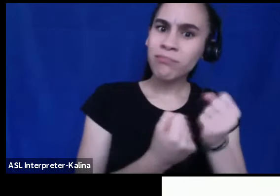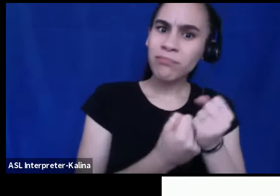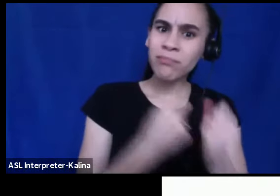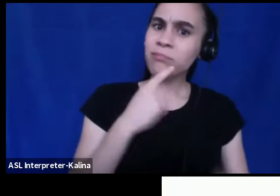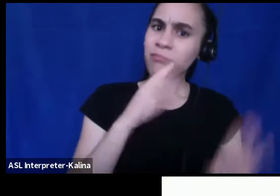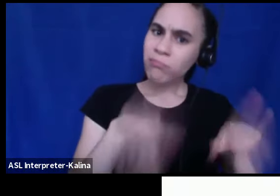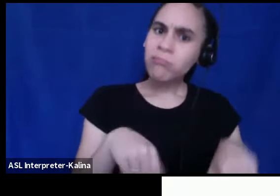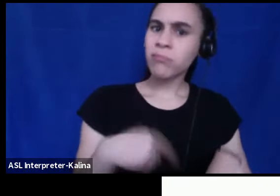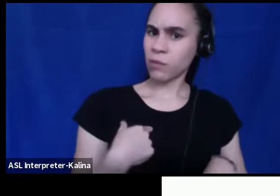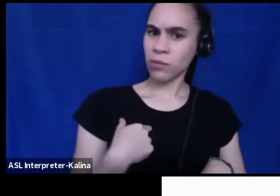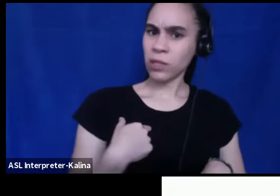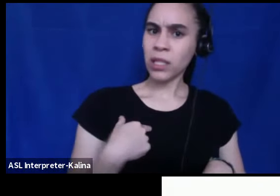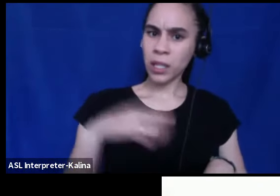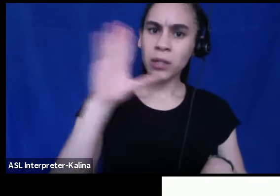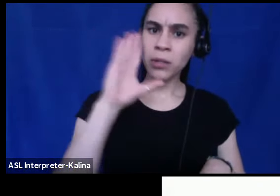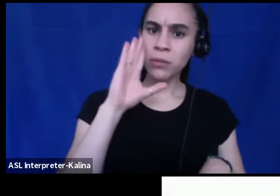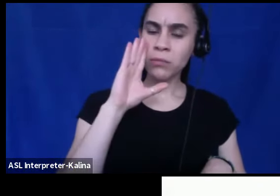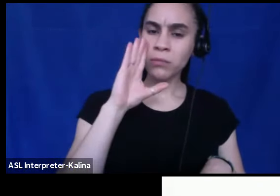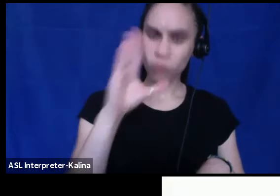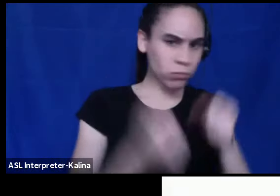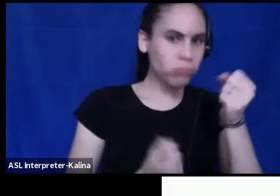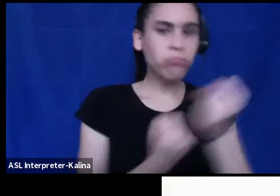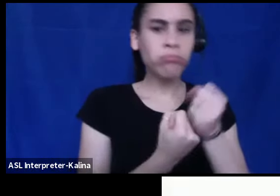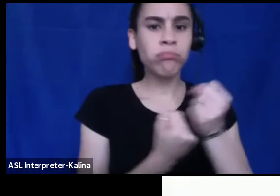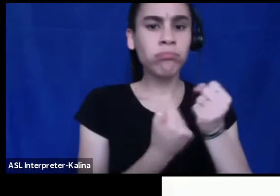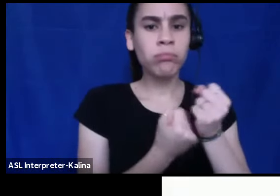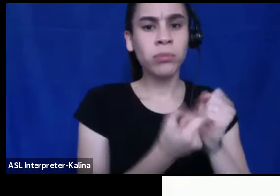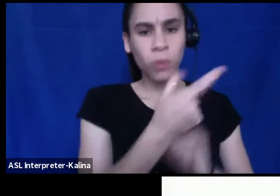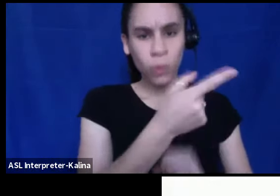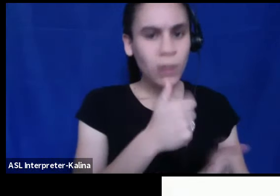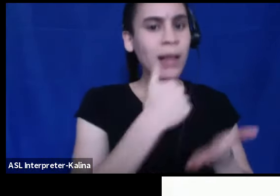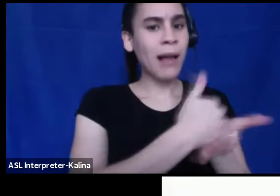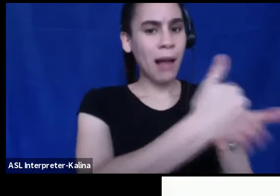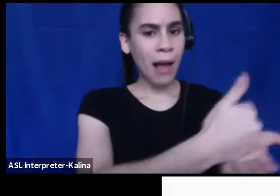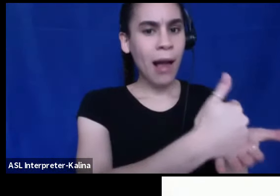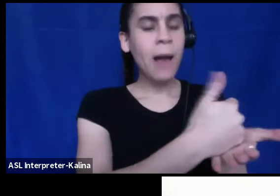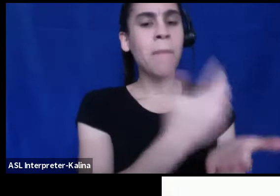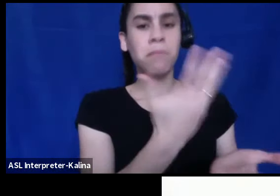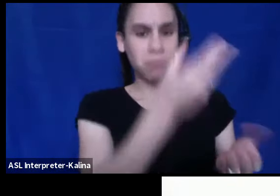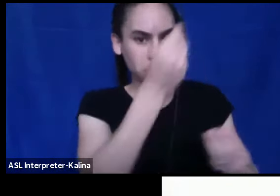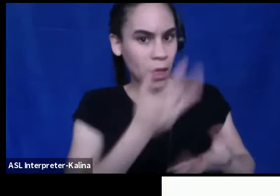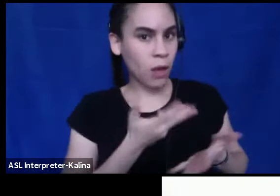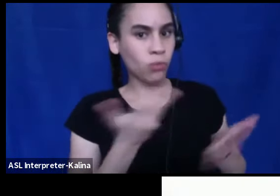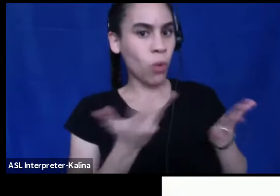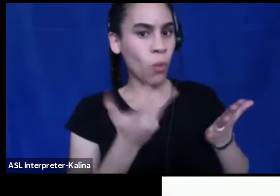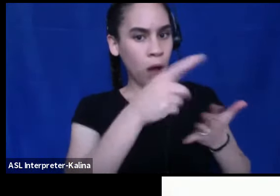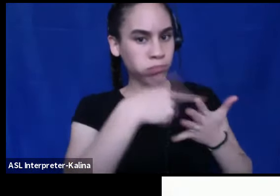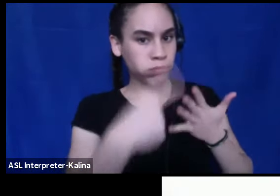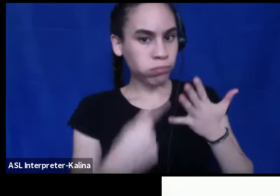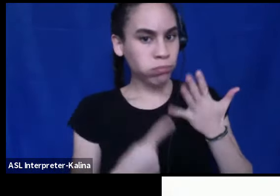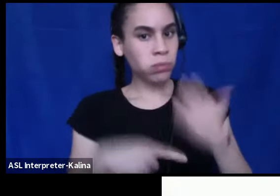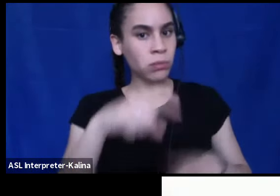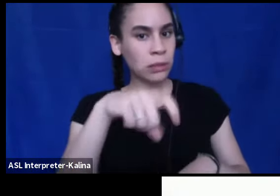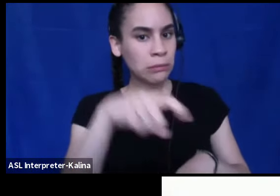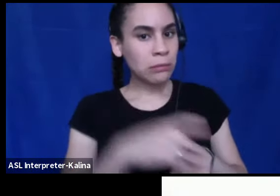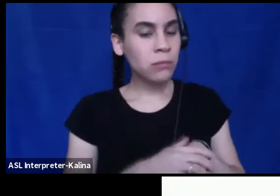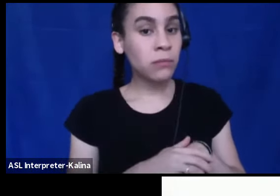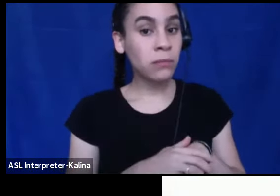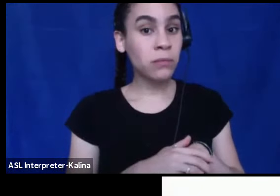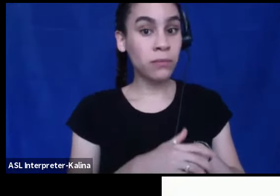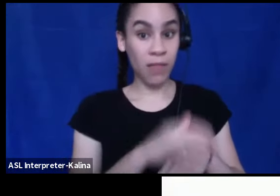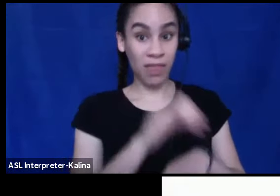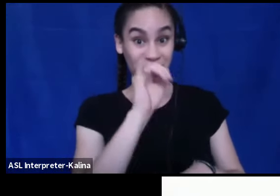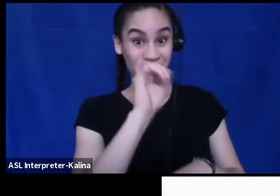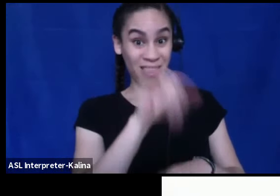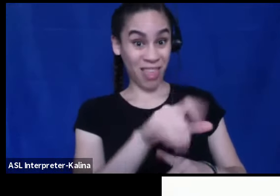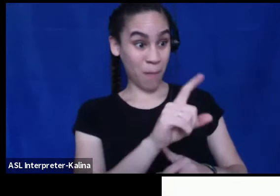we absolutely would have stood by you, supported you, we will help you, and please let us know what you need. But at that moment, my